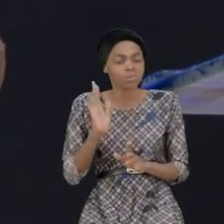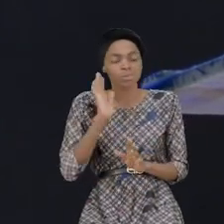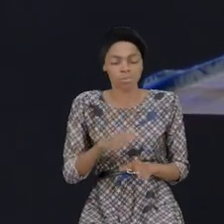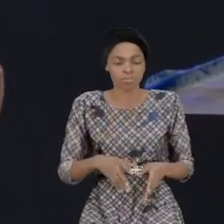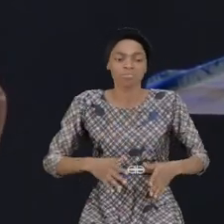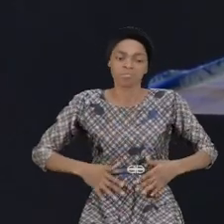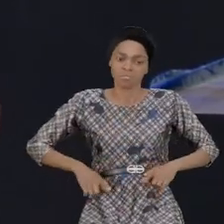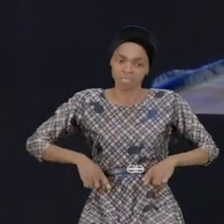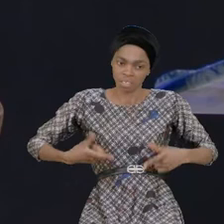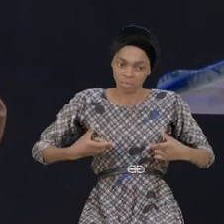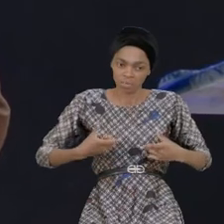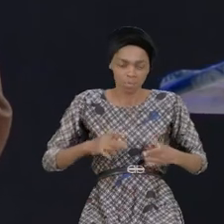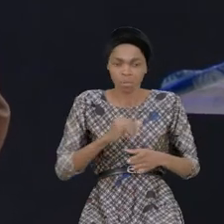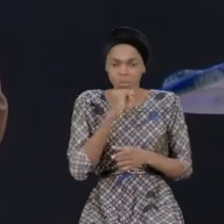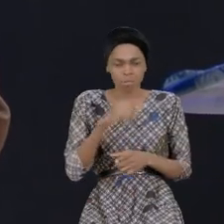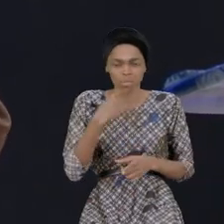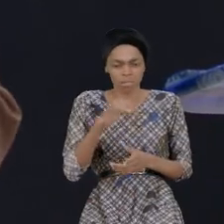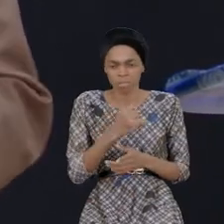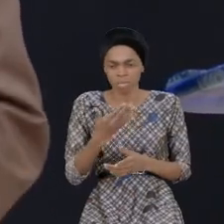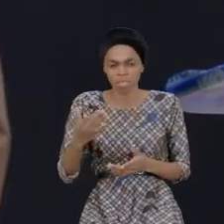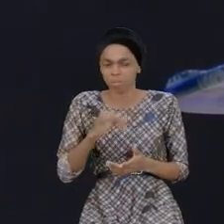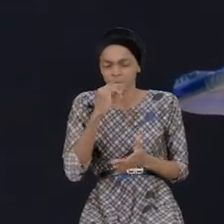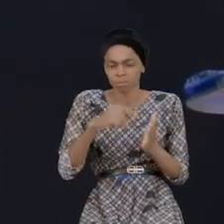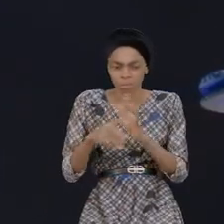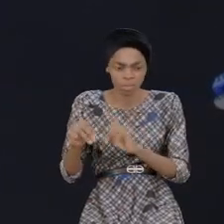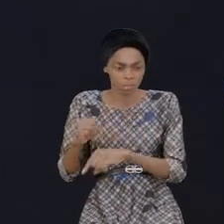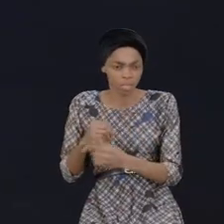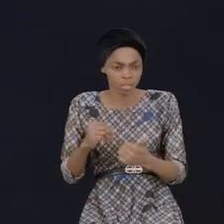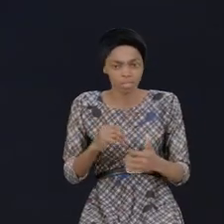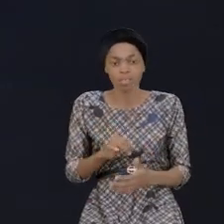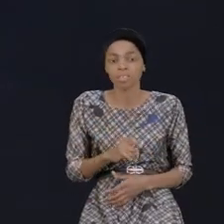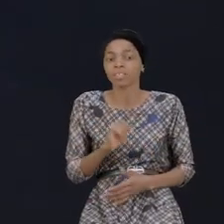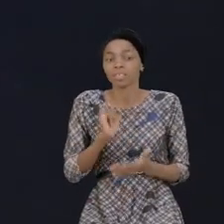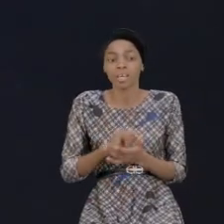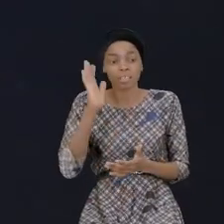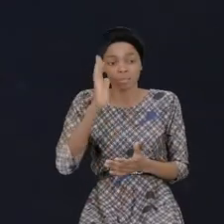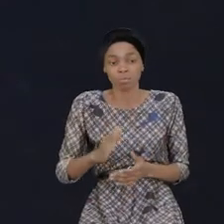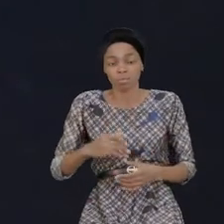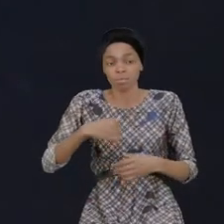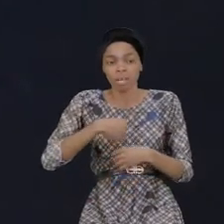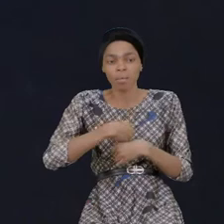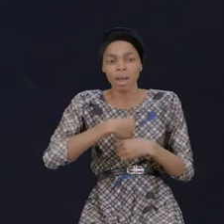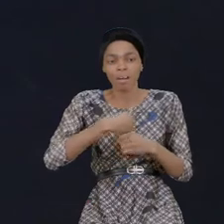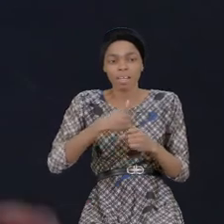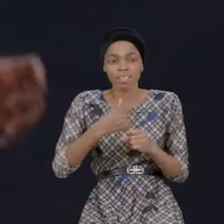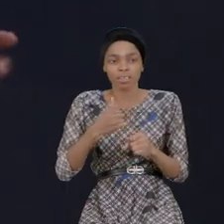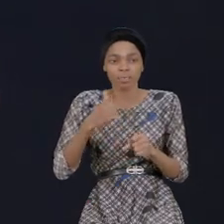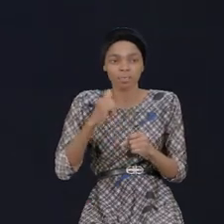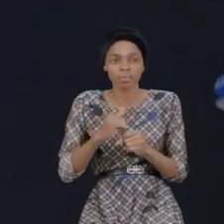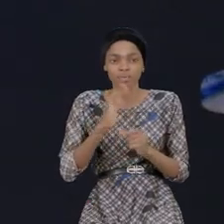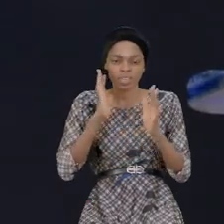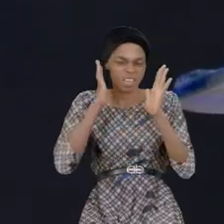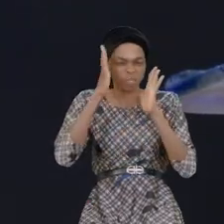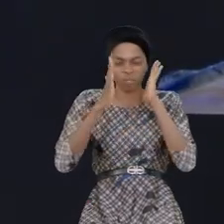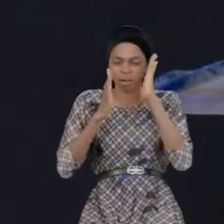He doesn't tell them anything, show them anything that will embarrass them. That's the